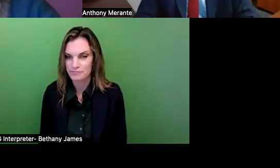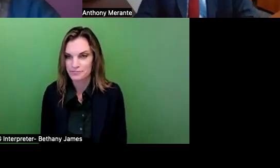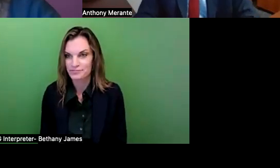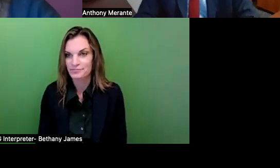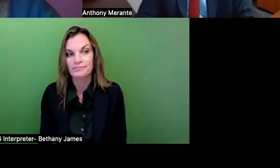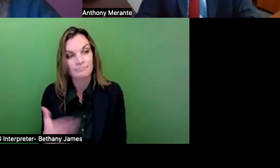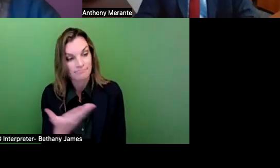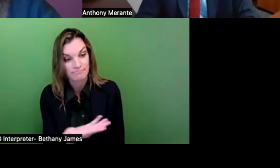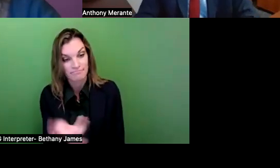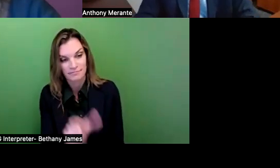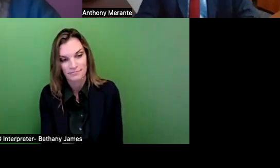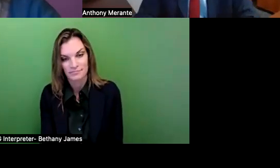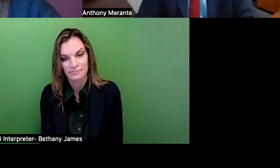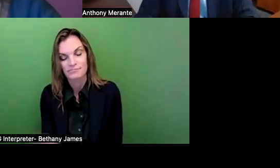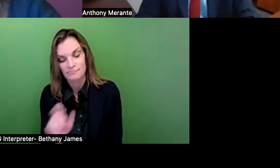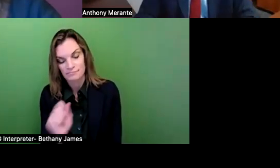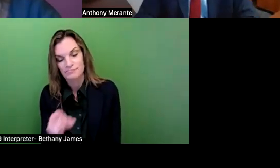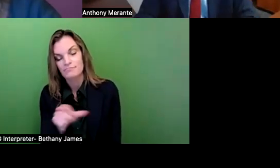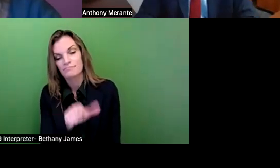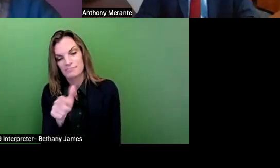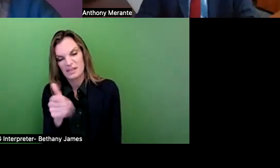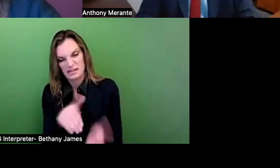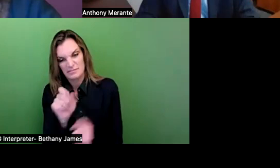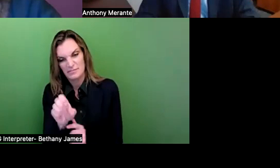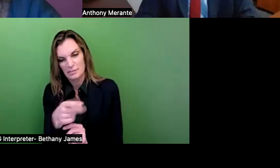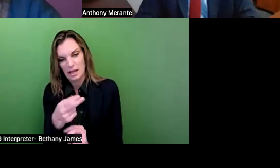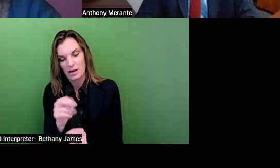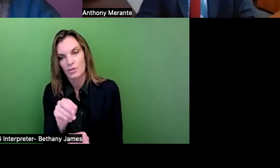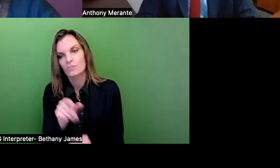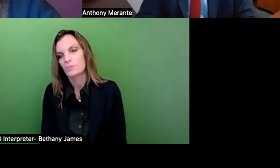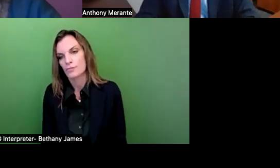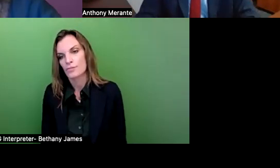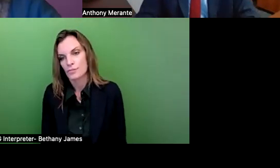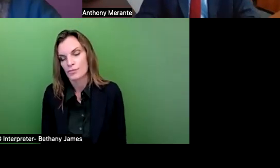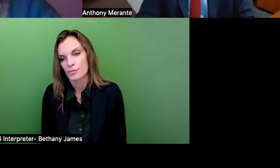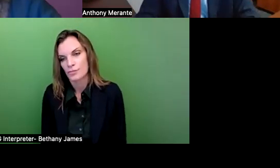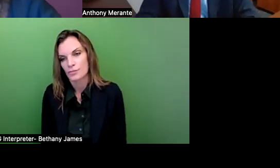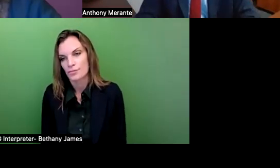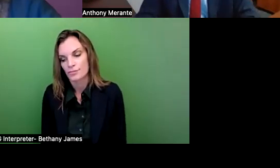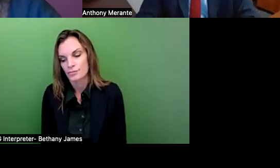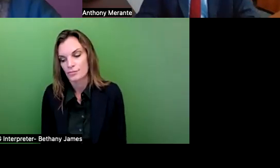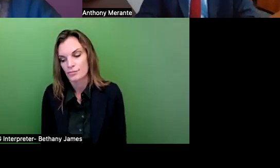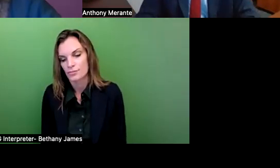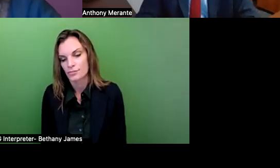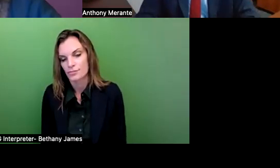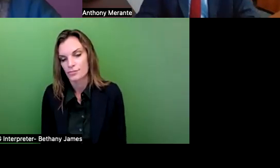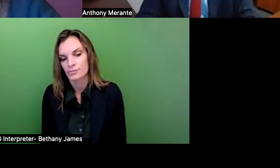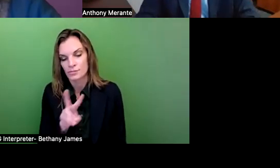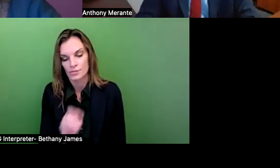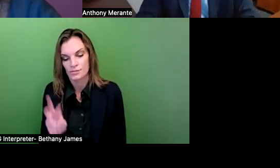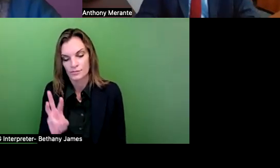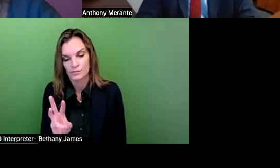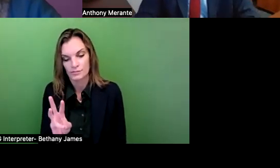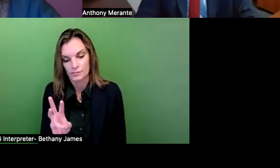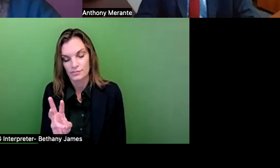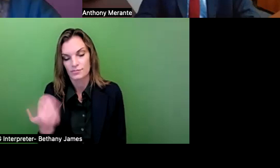Mr. Spano, a master plan was submitted to the planning department in 2006 to improve